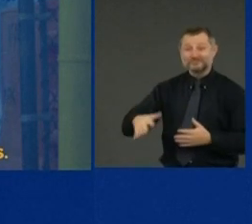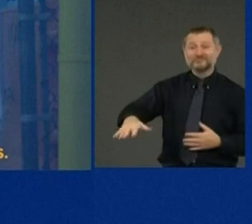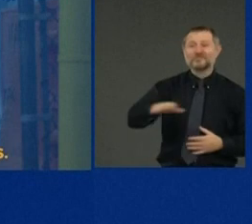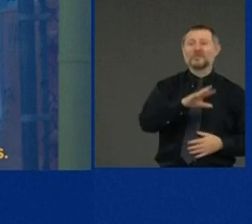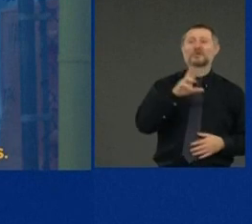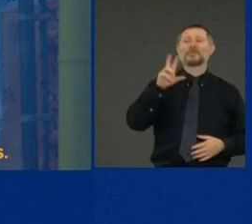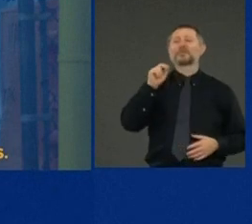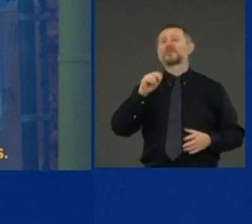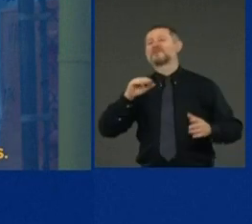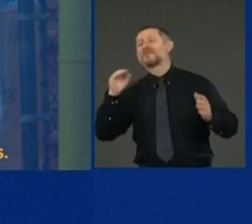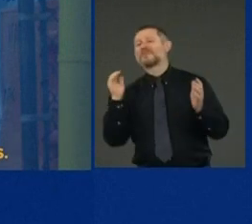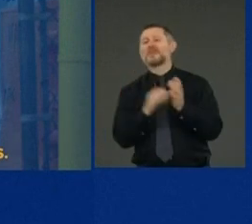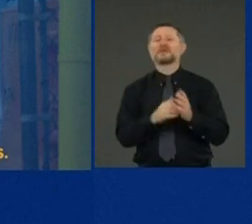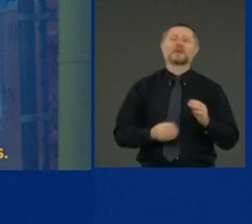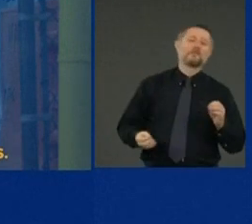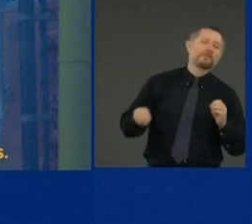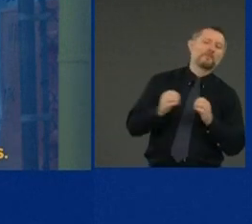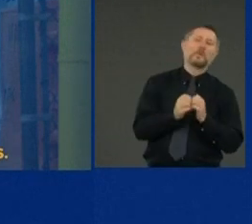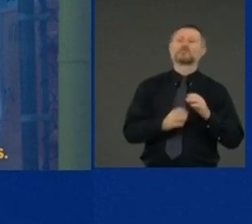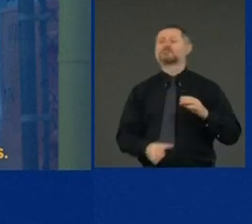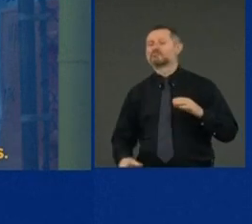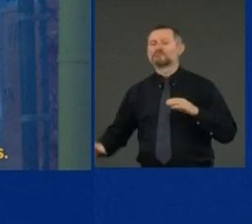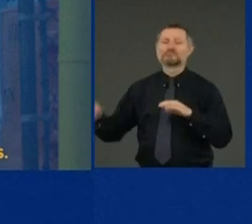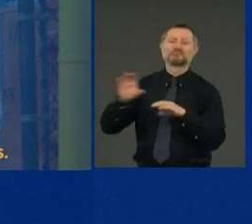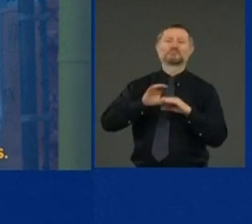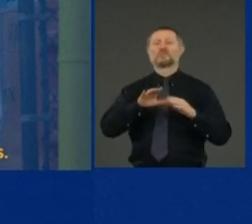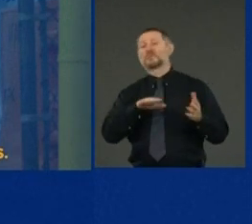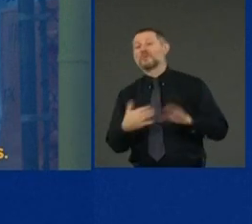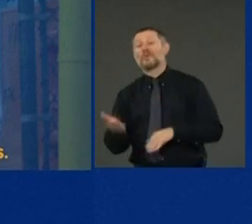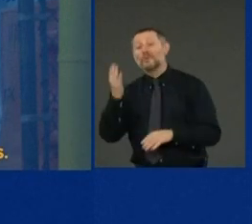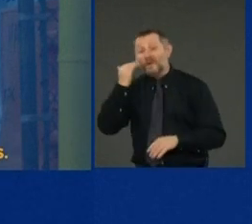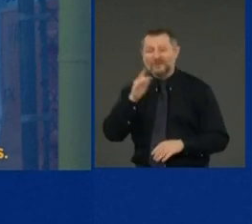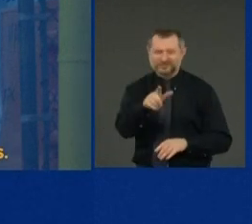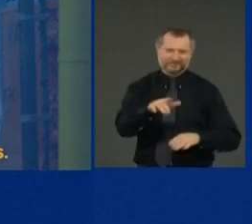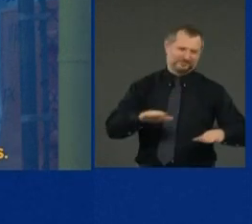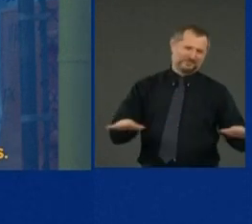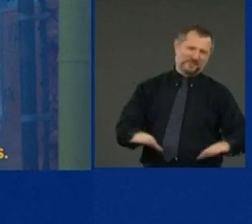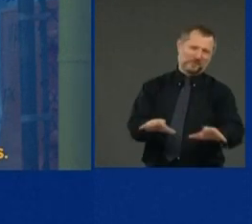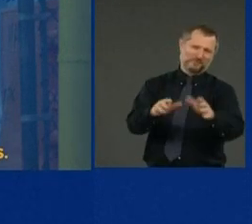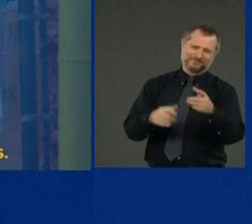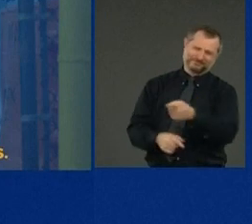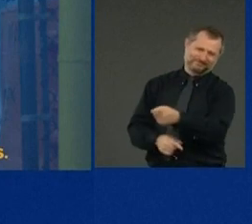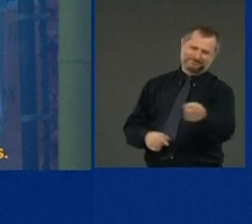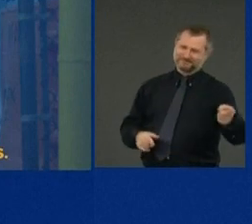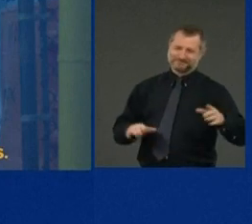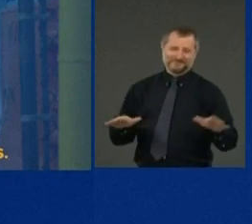30,000 more people are going to die because of what you're doing? Do you keep doing it?